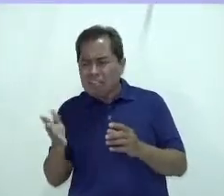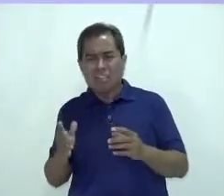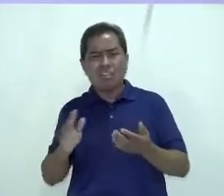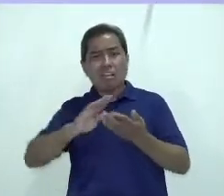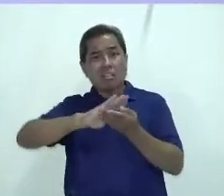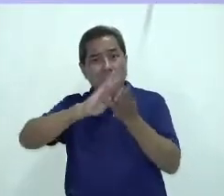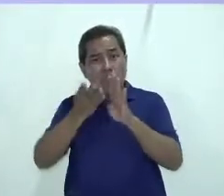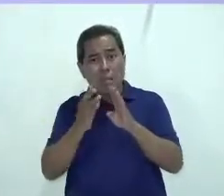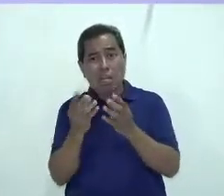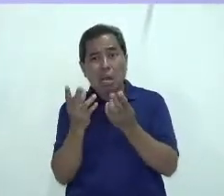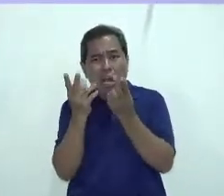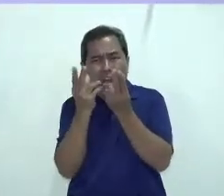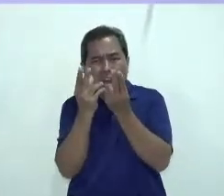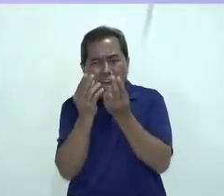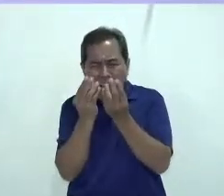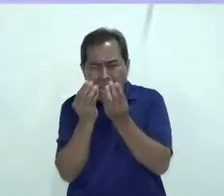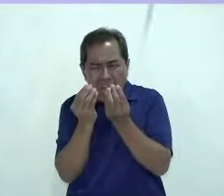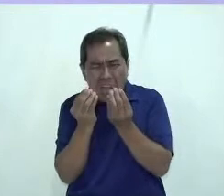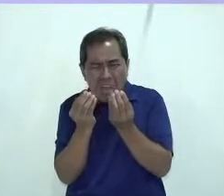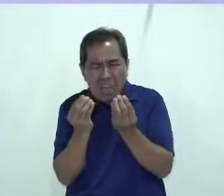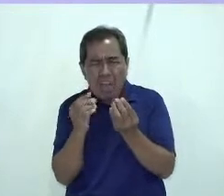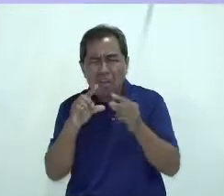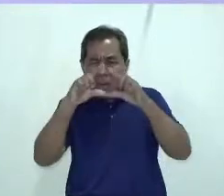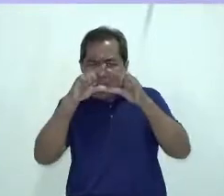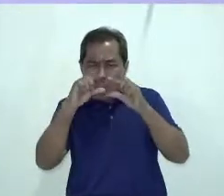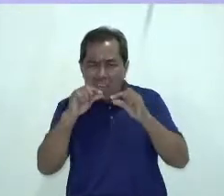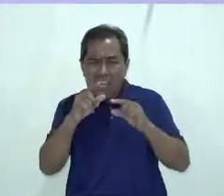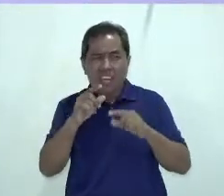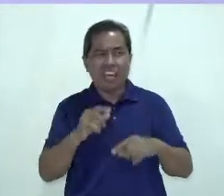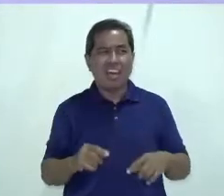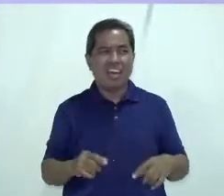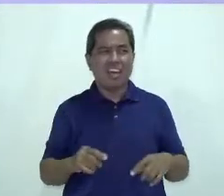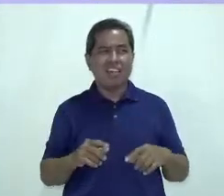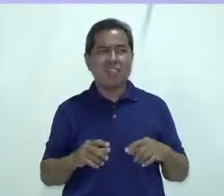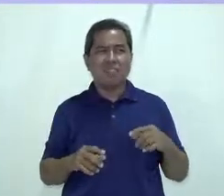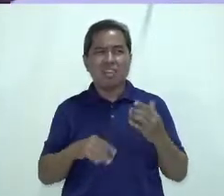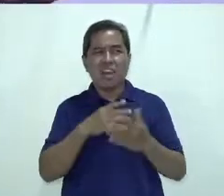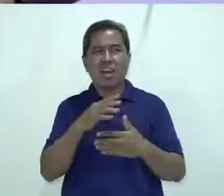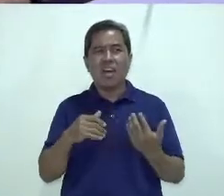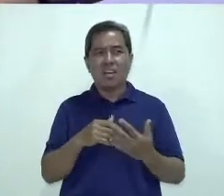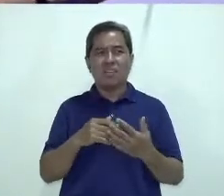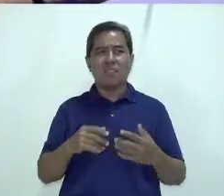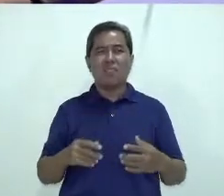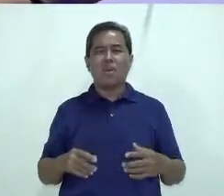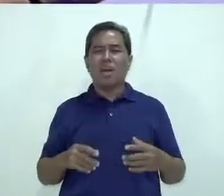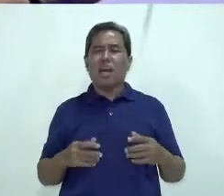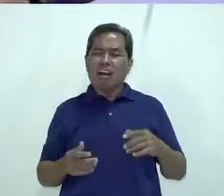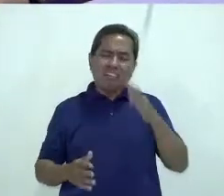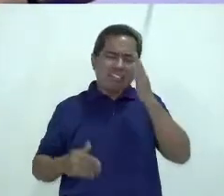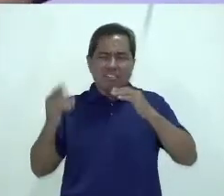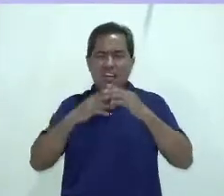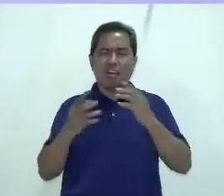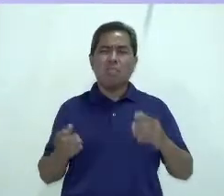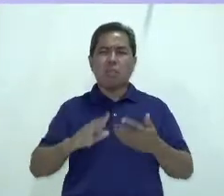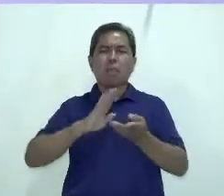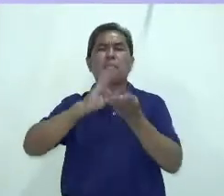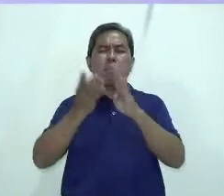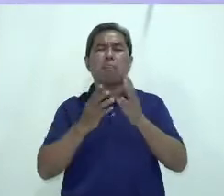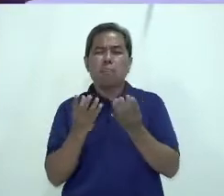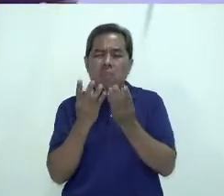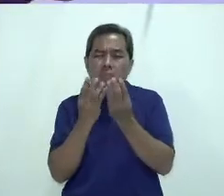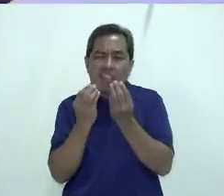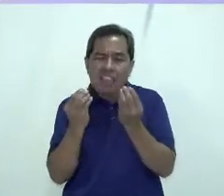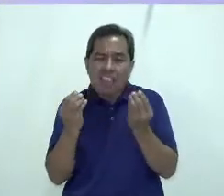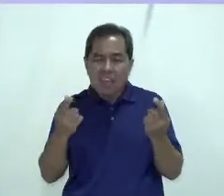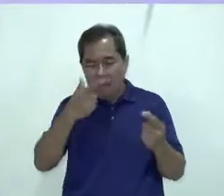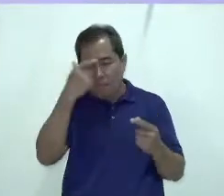all the problems that you had before you entered the elevator all of a sudden just started to fade away because everyone looked